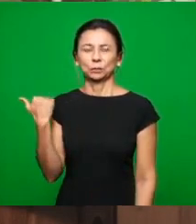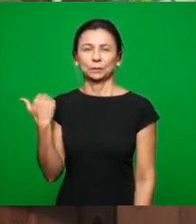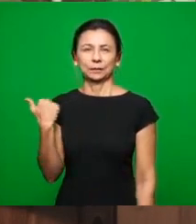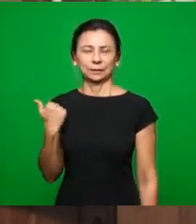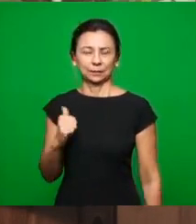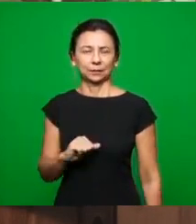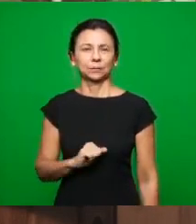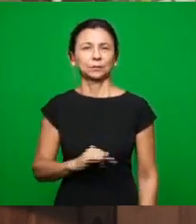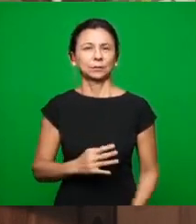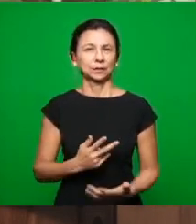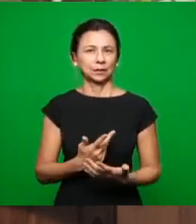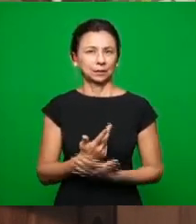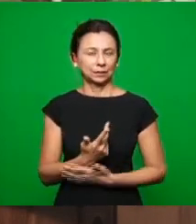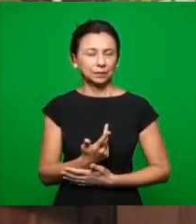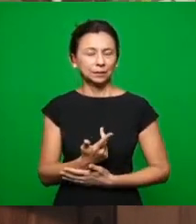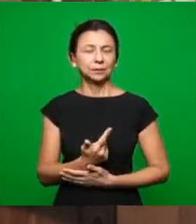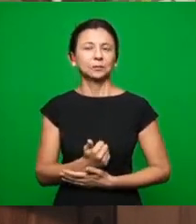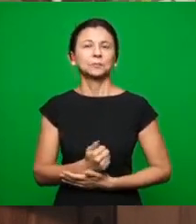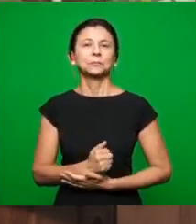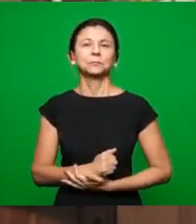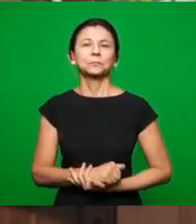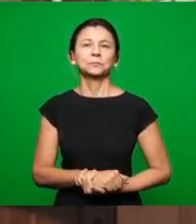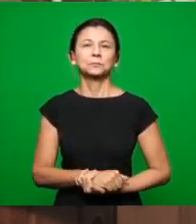man will show up and